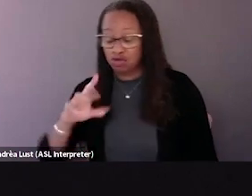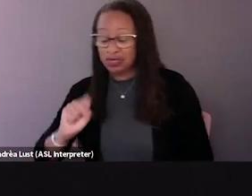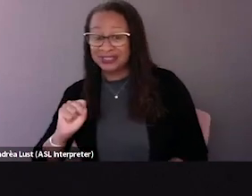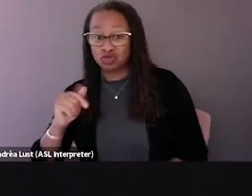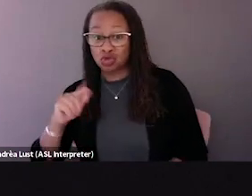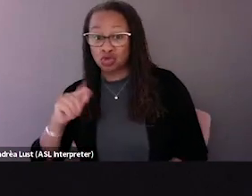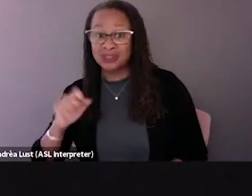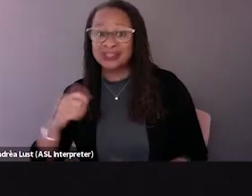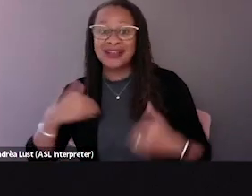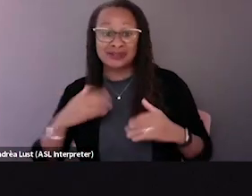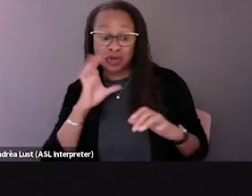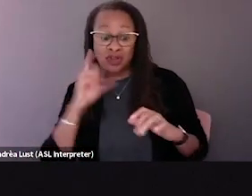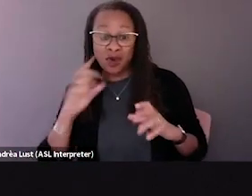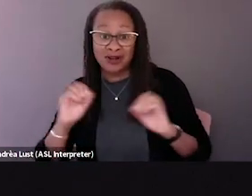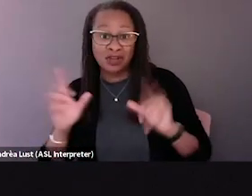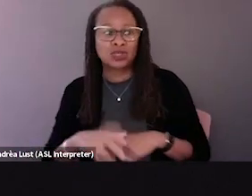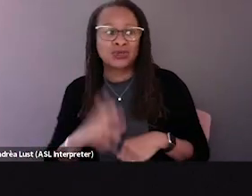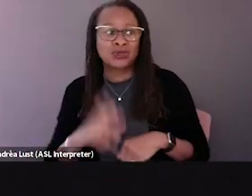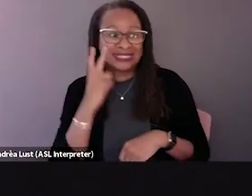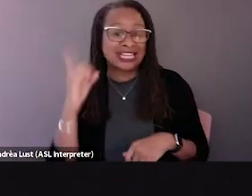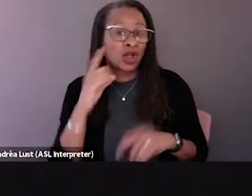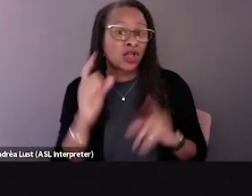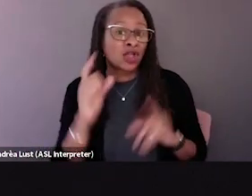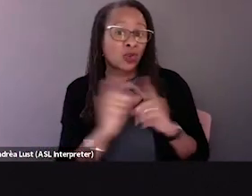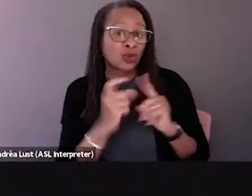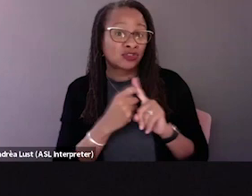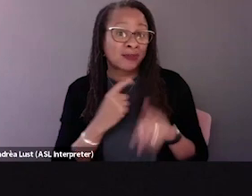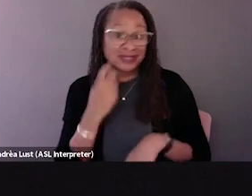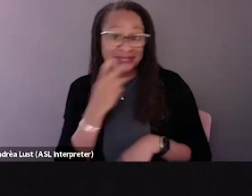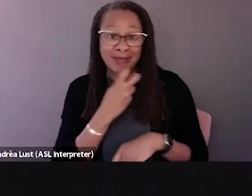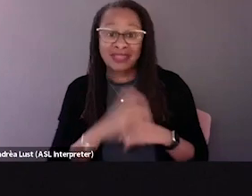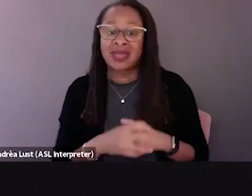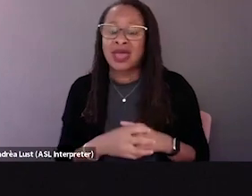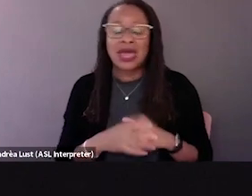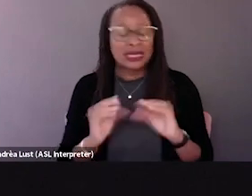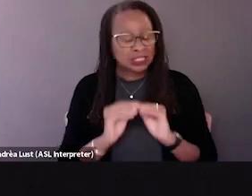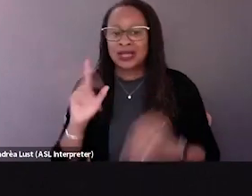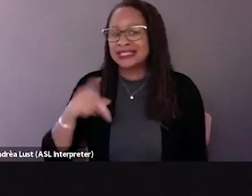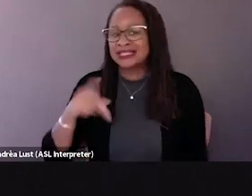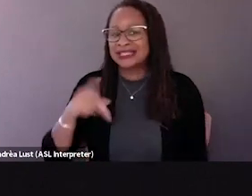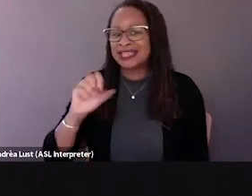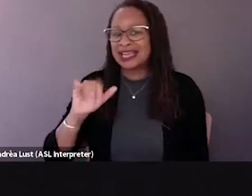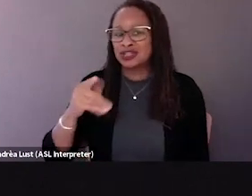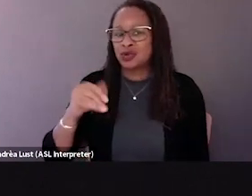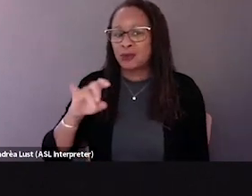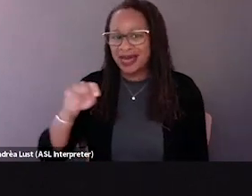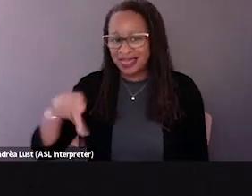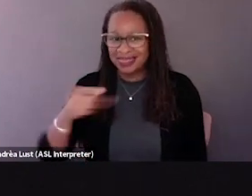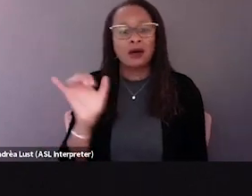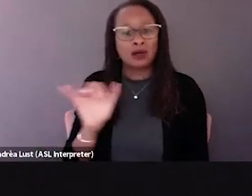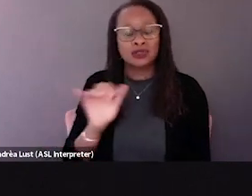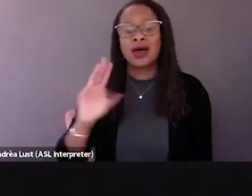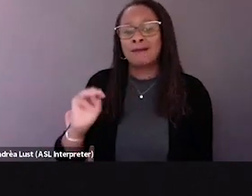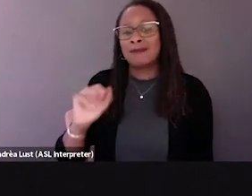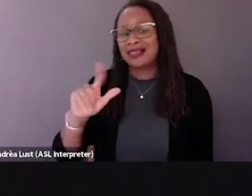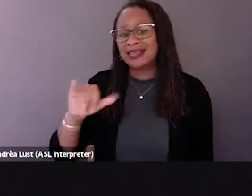could see and hear the words coming out of his mouth. He is also very clearly a psychopath, a malignant narcissist, if you will. So he's a